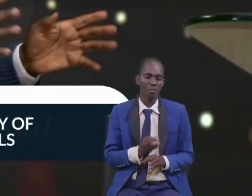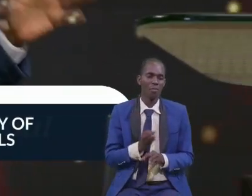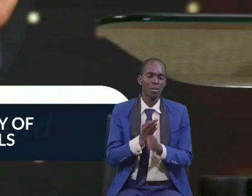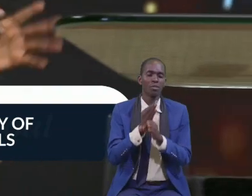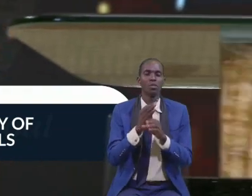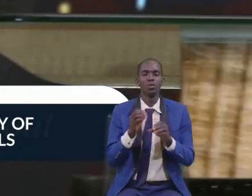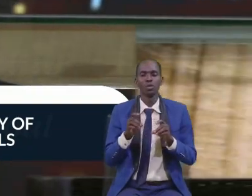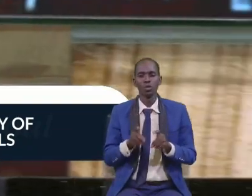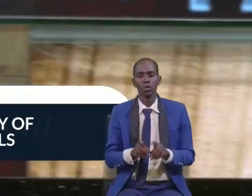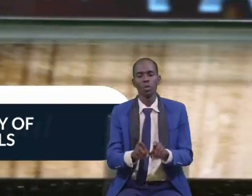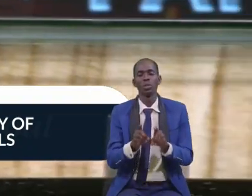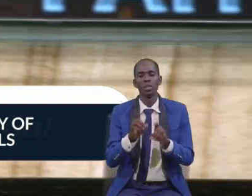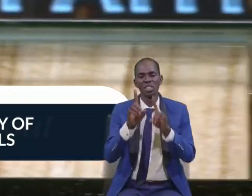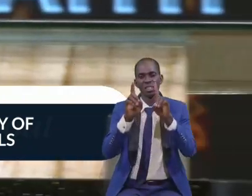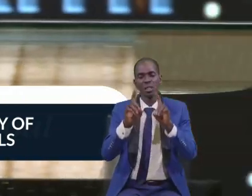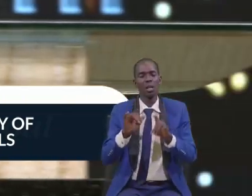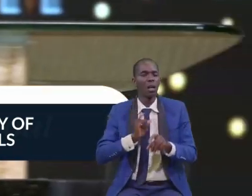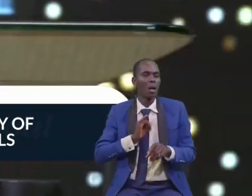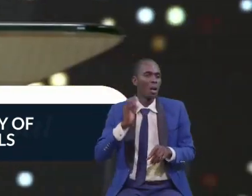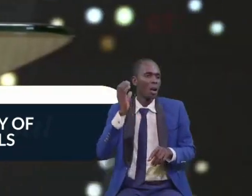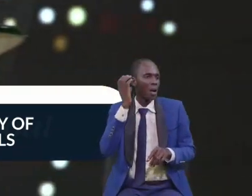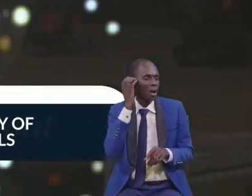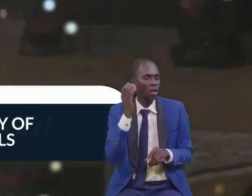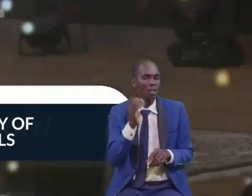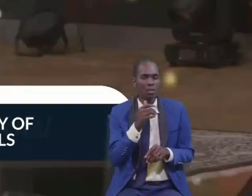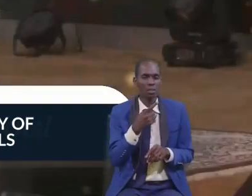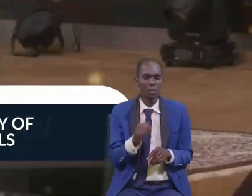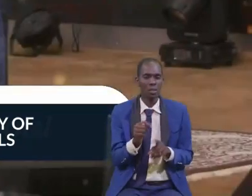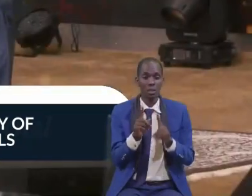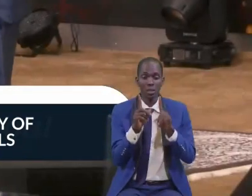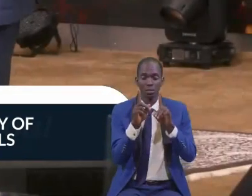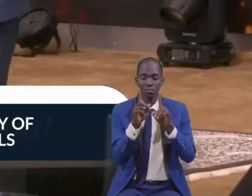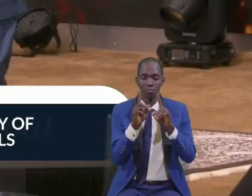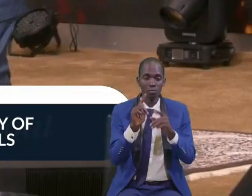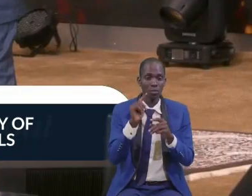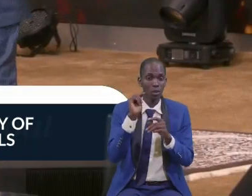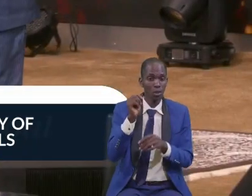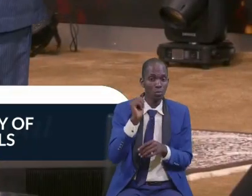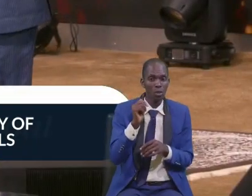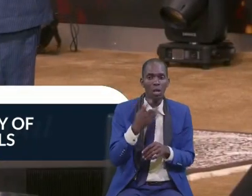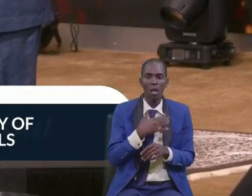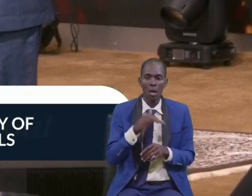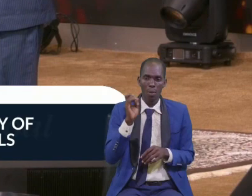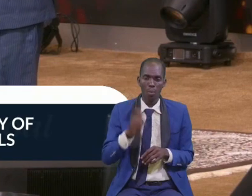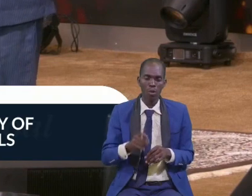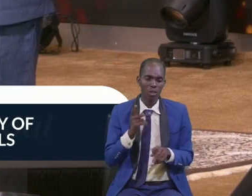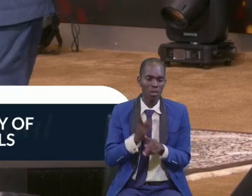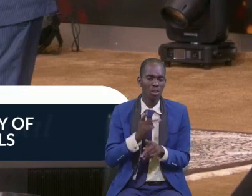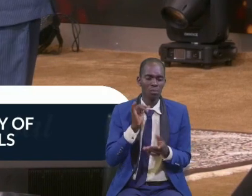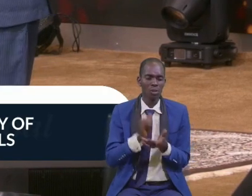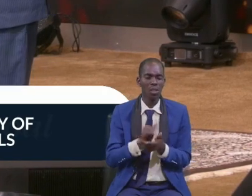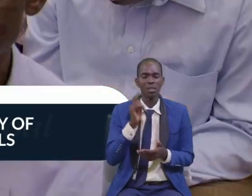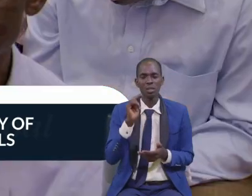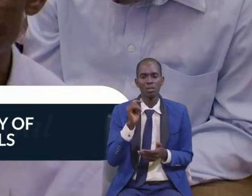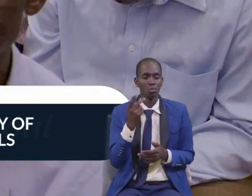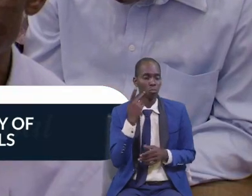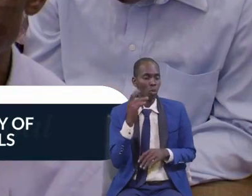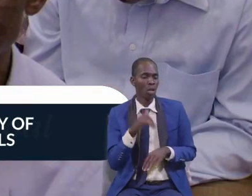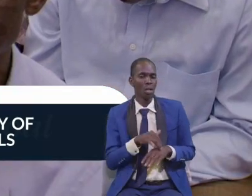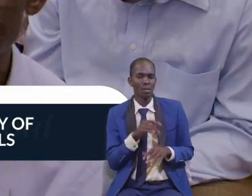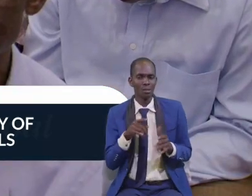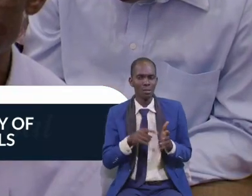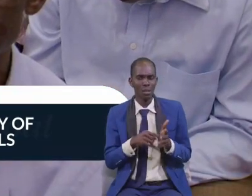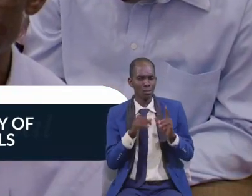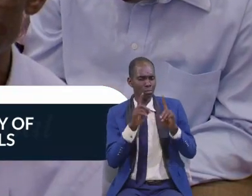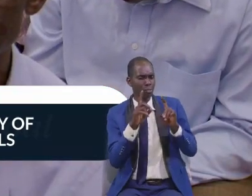I have a testimony, and I must keep that testimony. Look at this trial. The trial wants to make